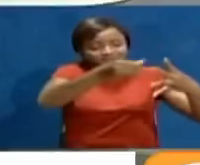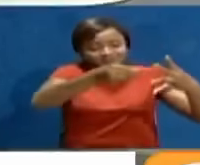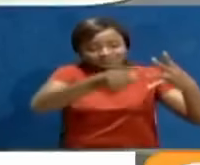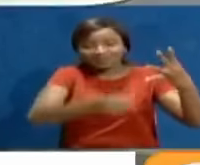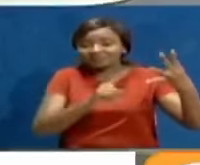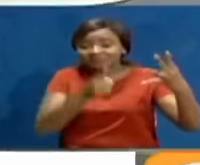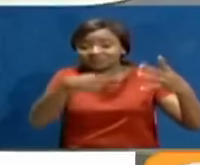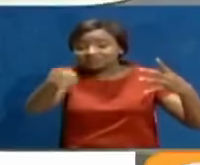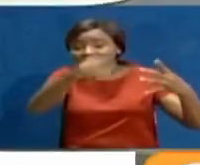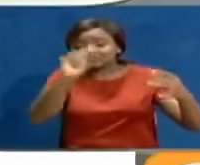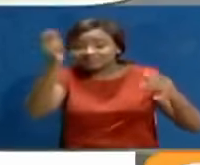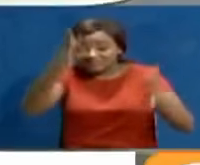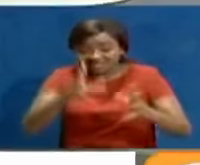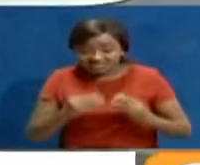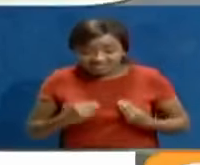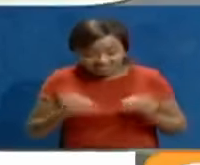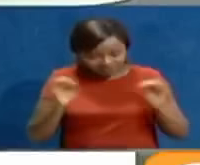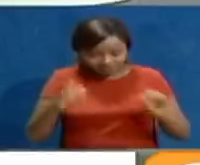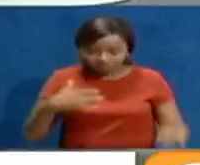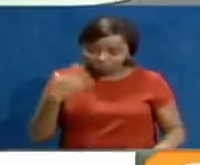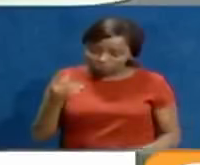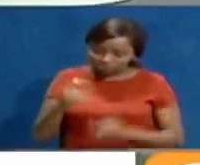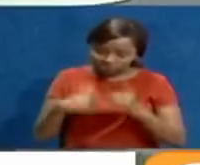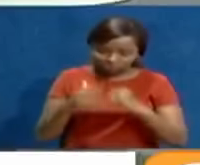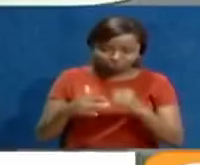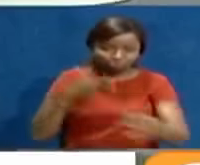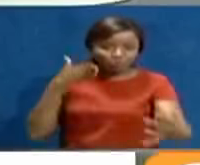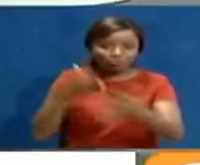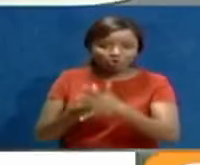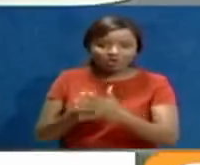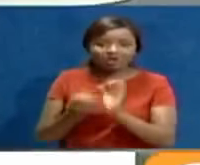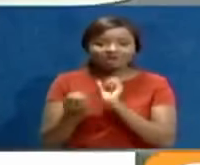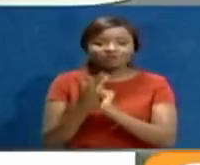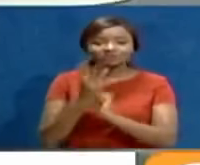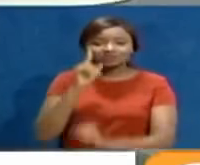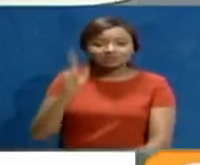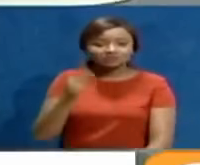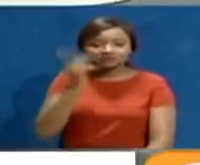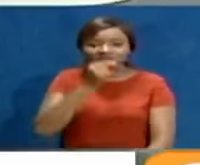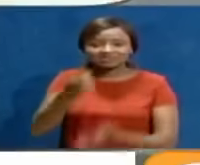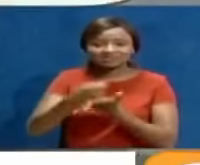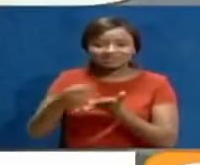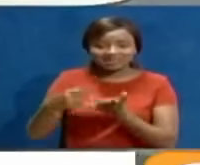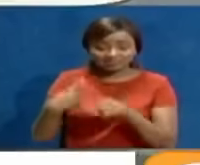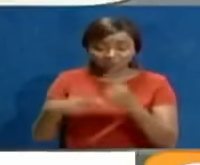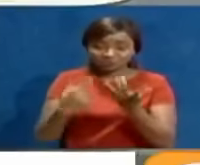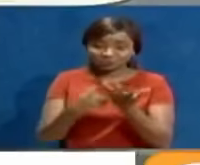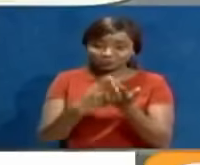very happy with that. They're still continuing to sign the online petition, 14,000 plus and counting. All right. And on